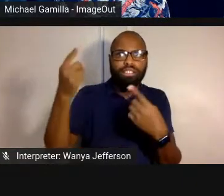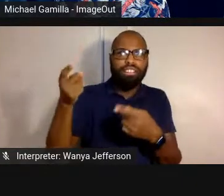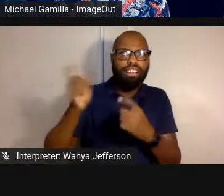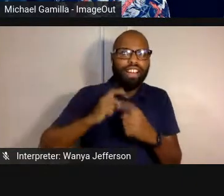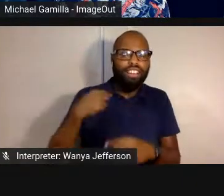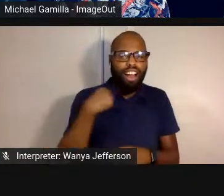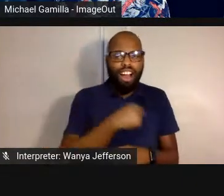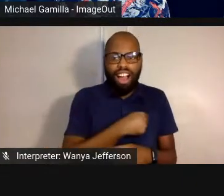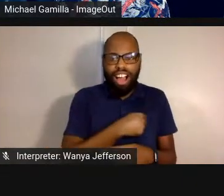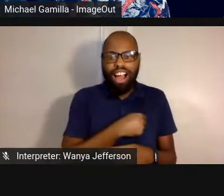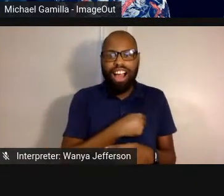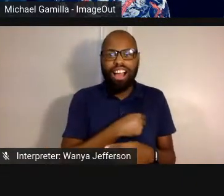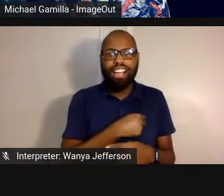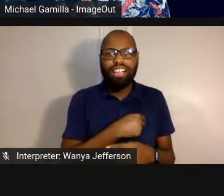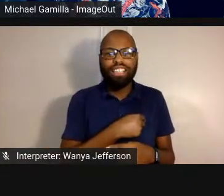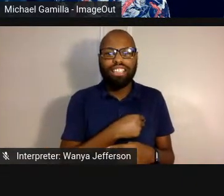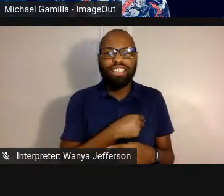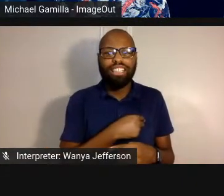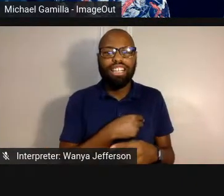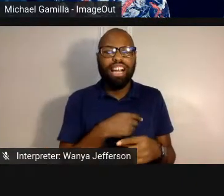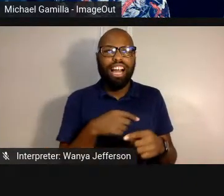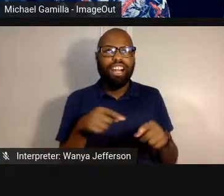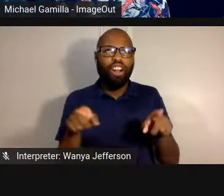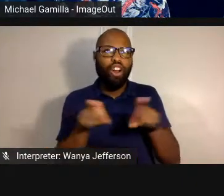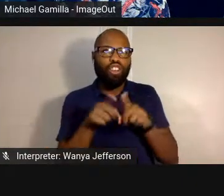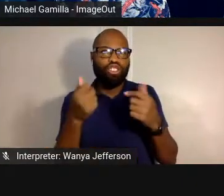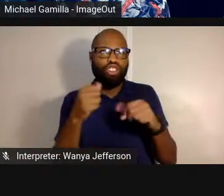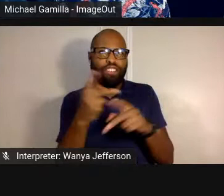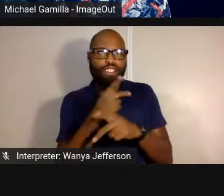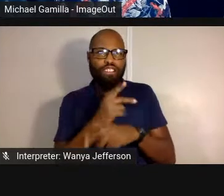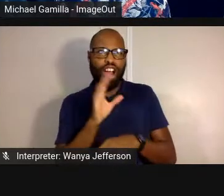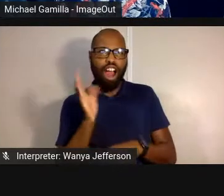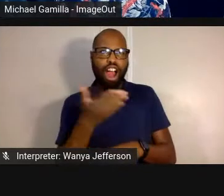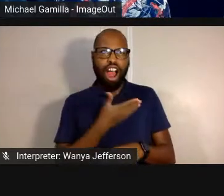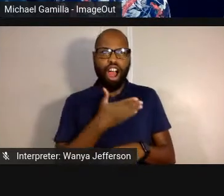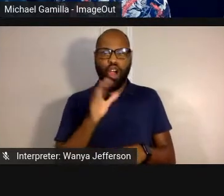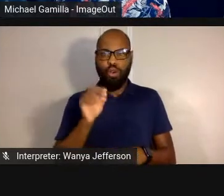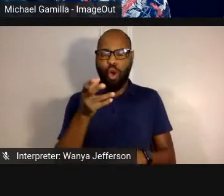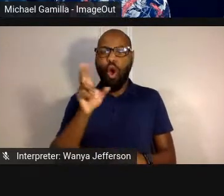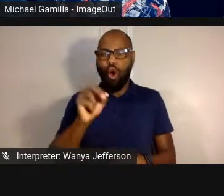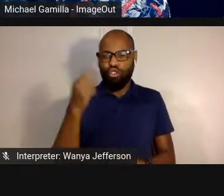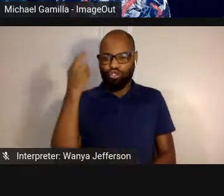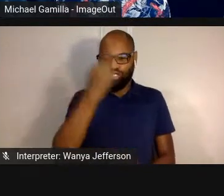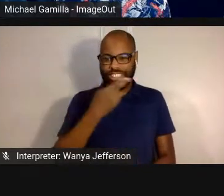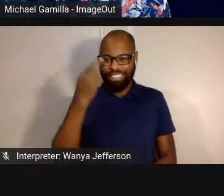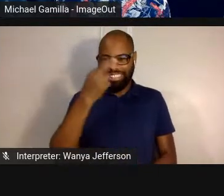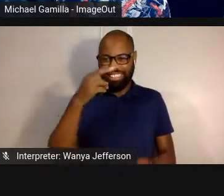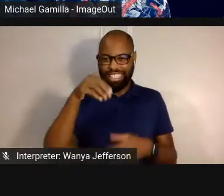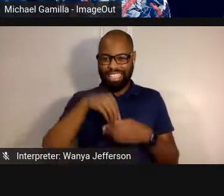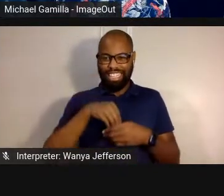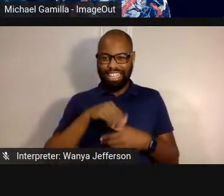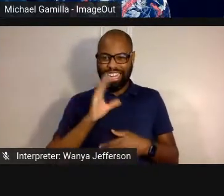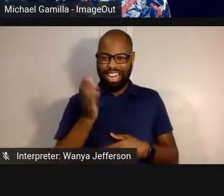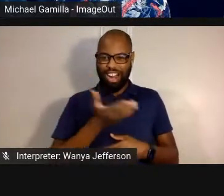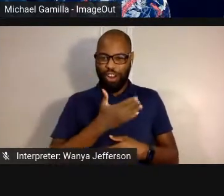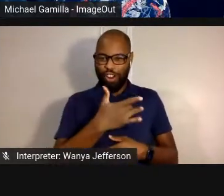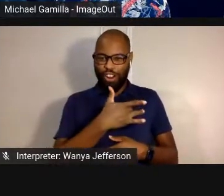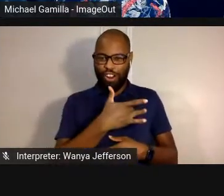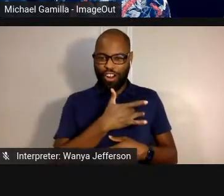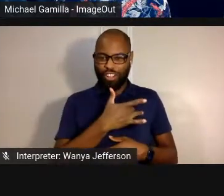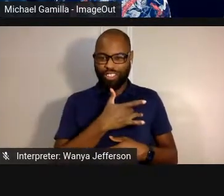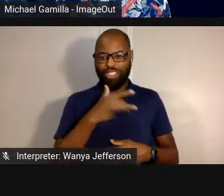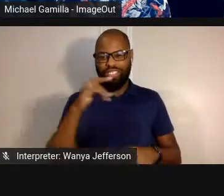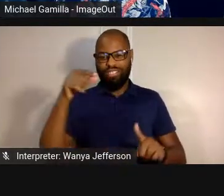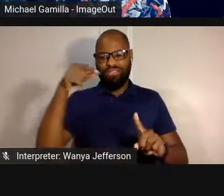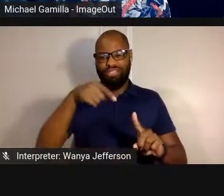to go with our own reason in our hearts. I think that's kind of, you know, the kind of